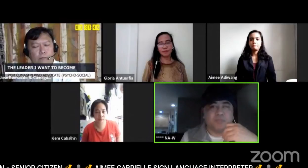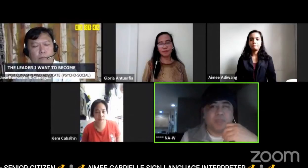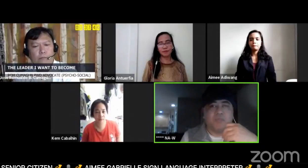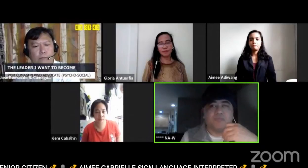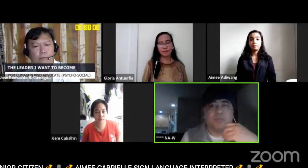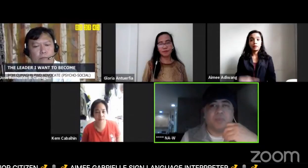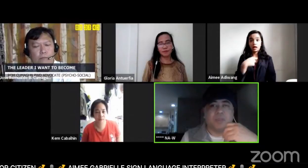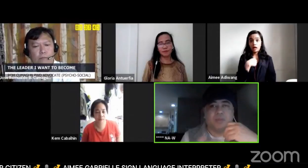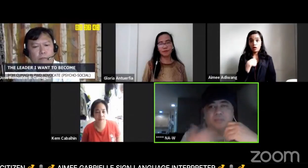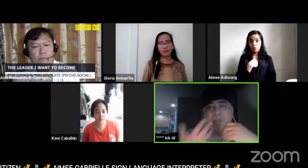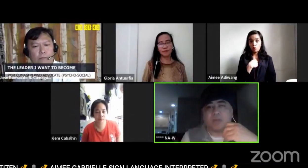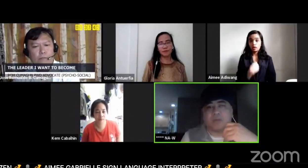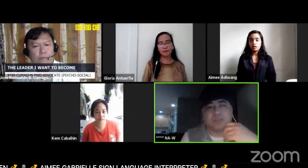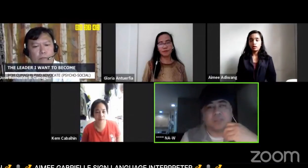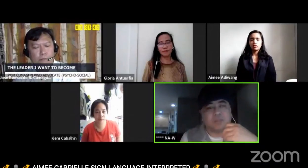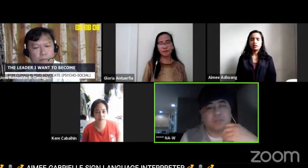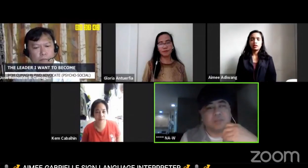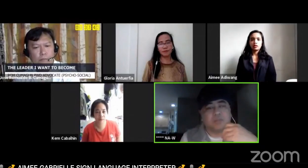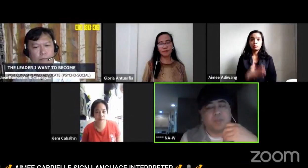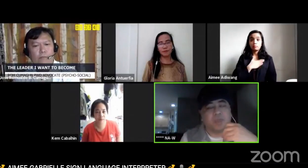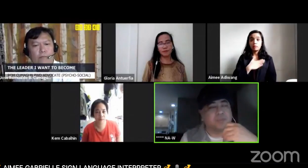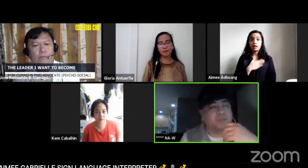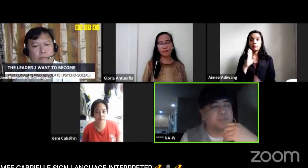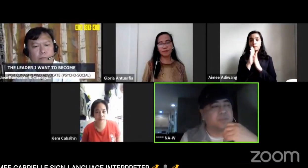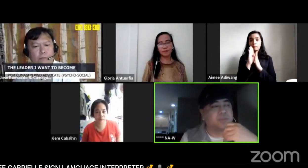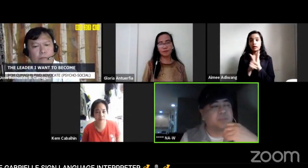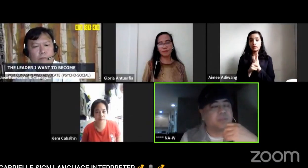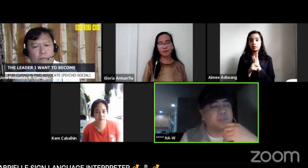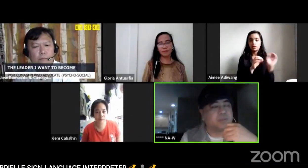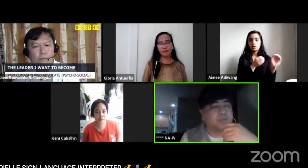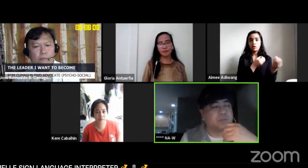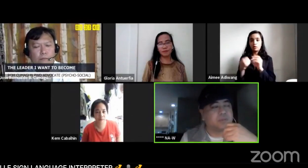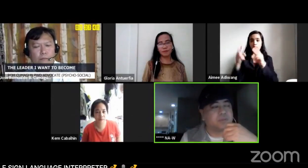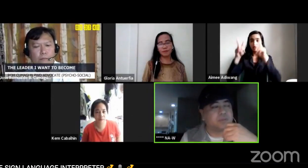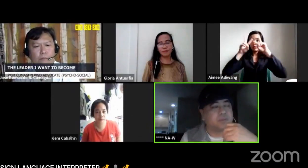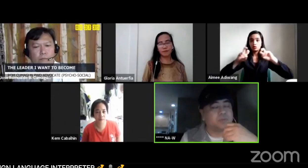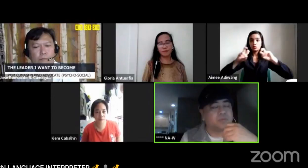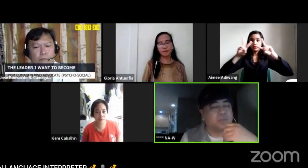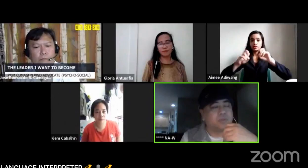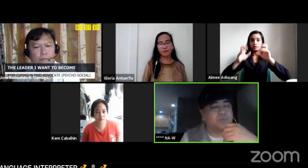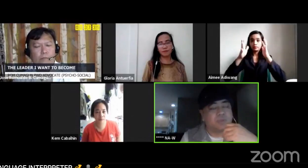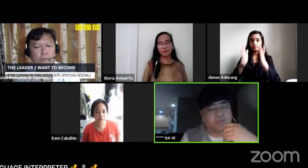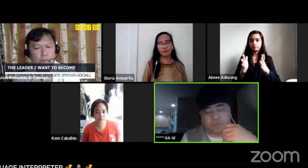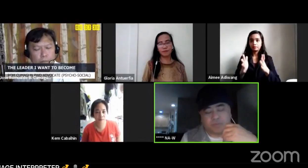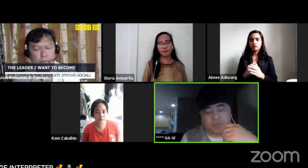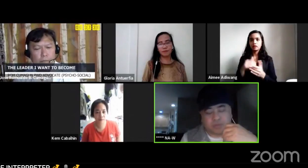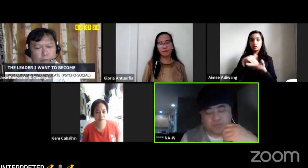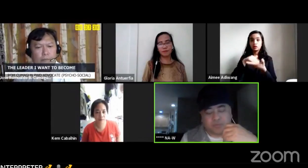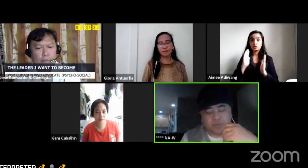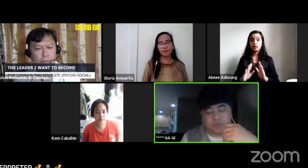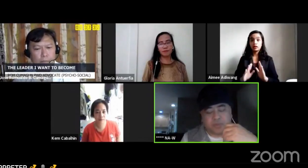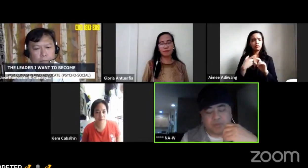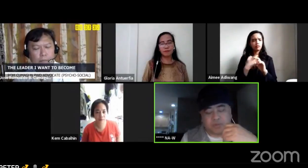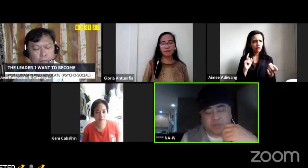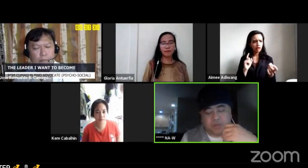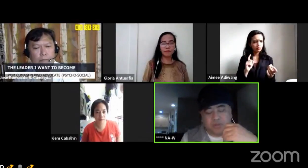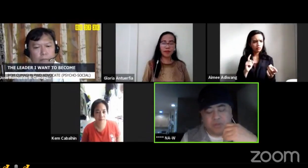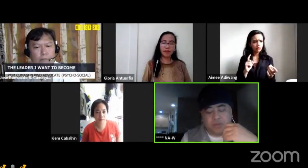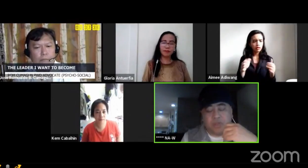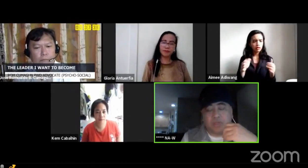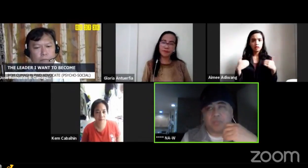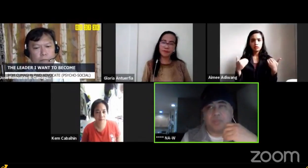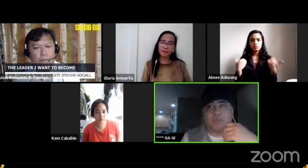Ito, I'm just speaking from my background as an operations research student from UP.